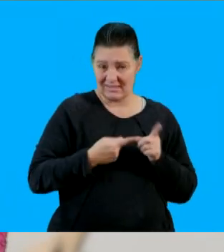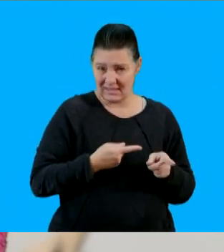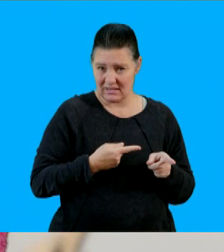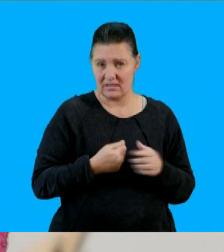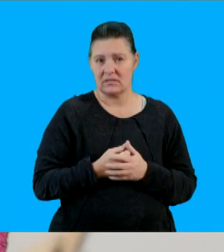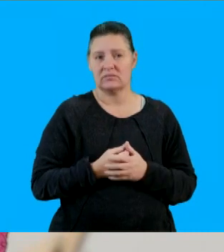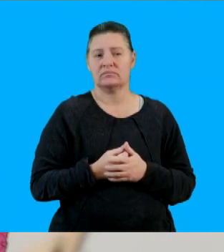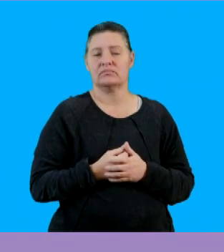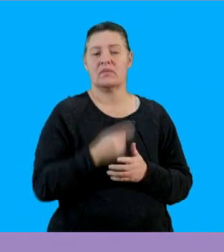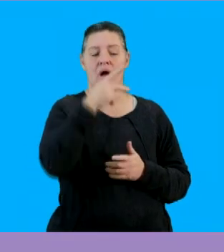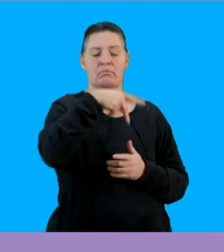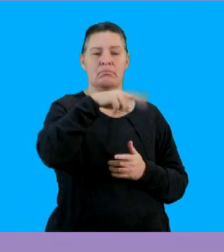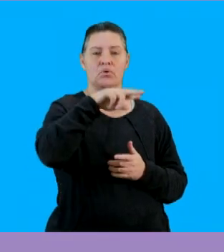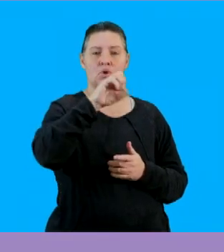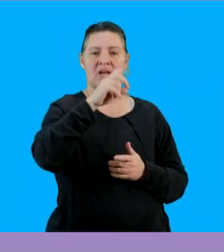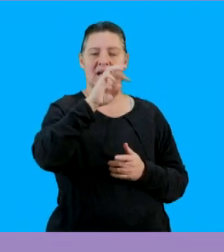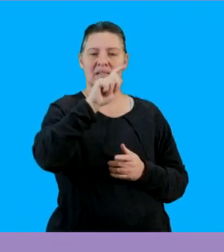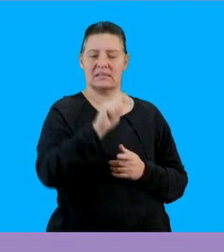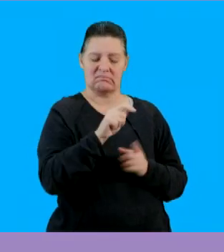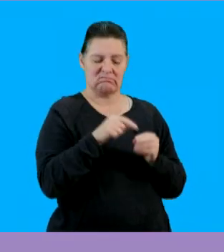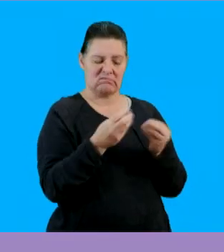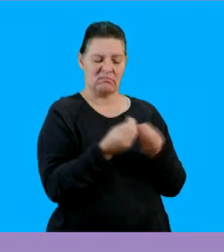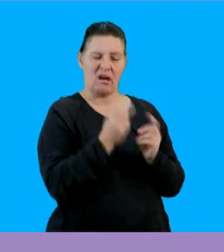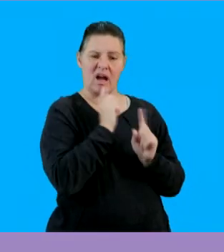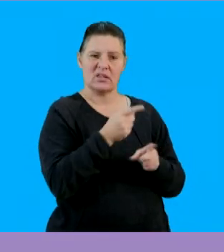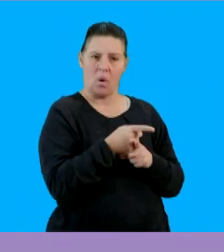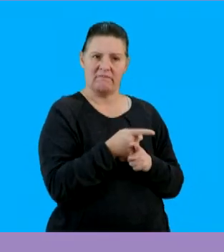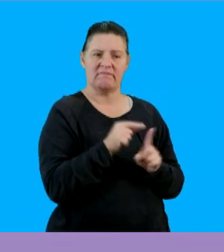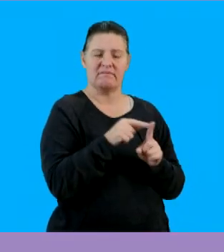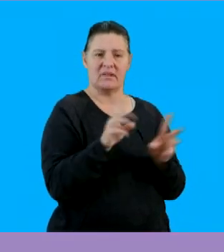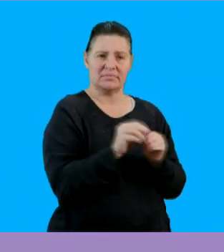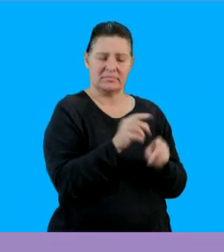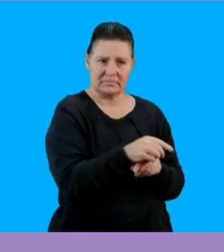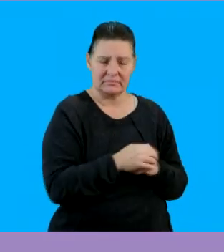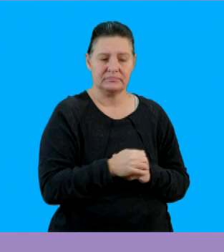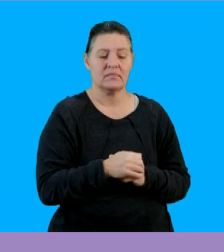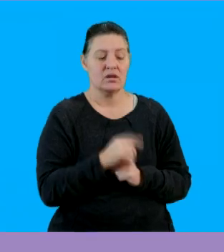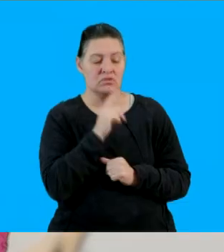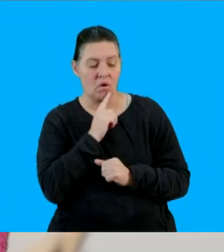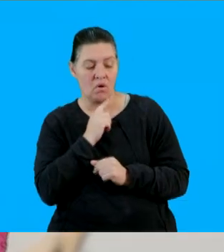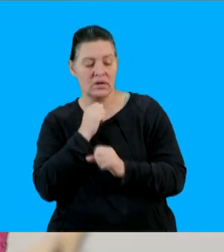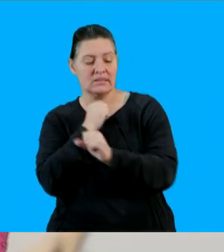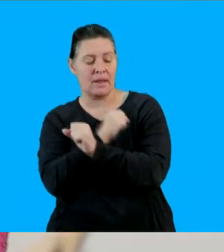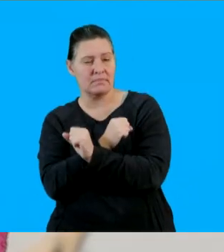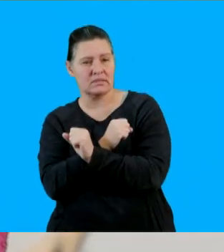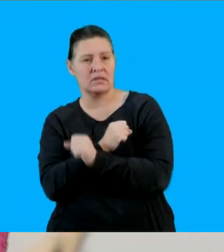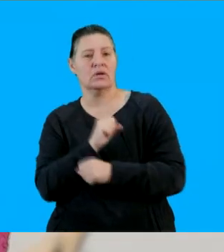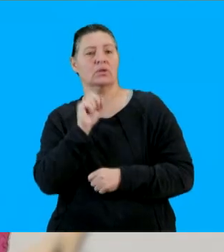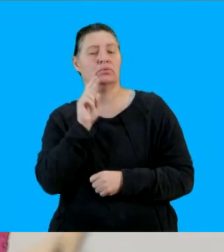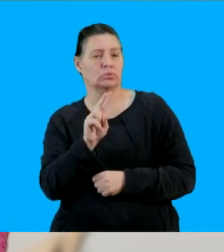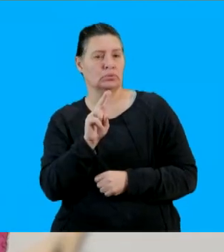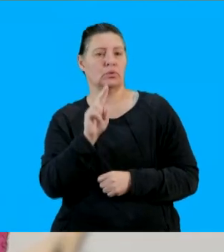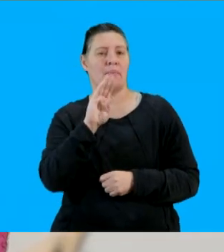lesson, and that is the product of two binomials. So this is where we are going to be multiplying